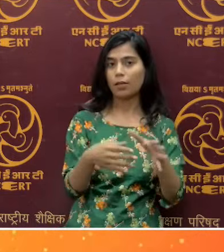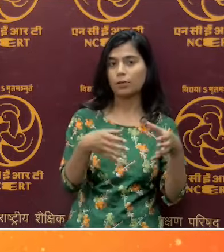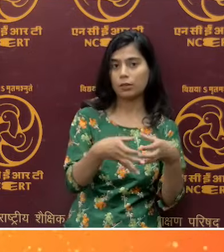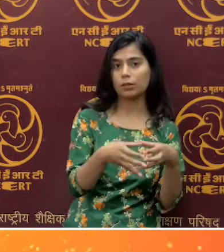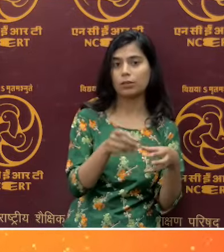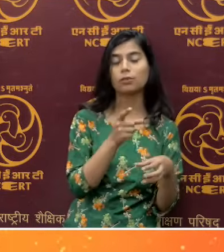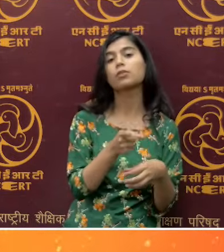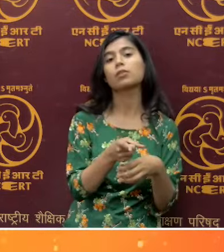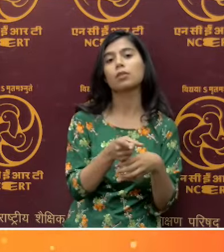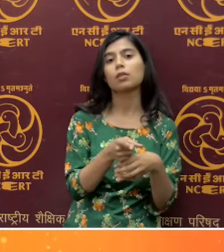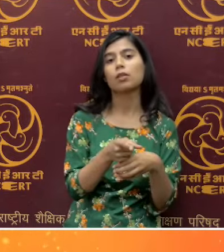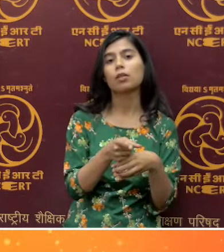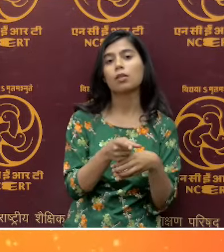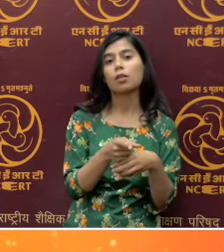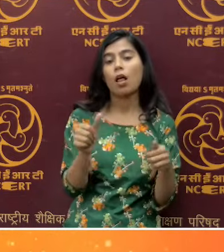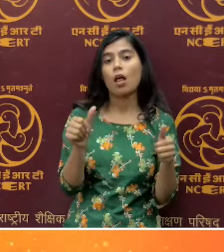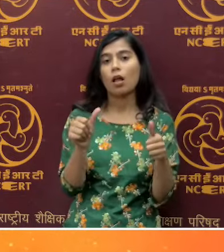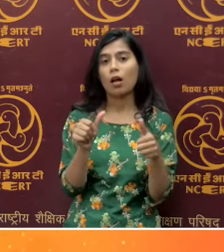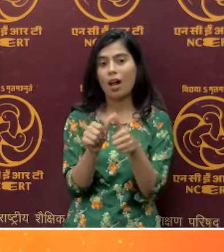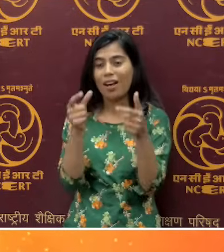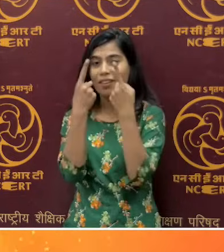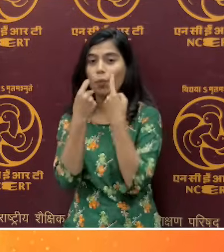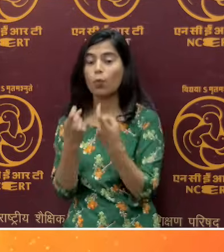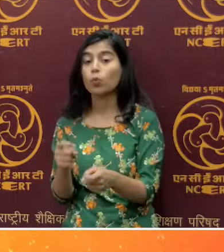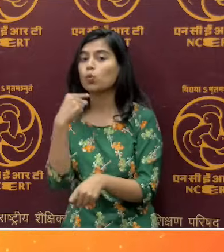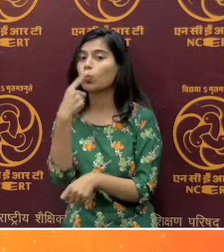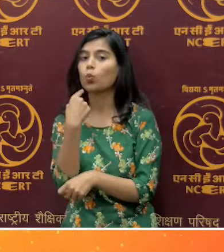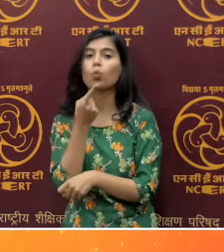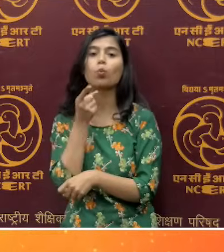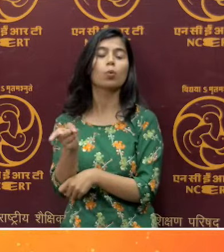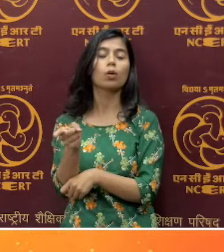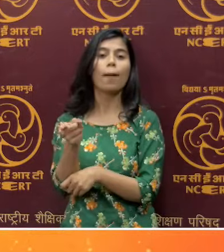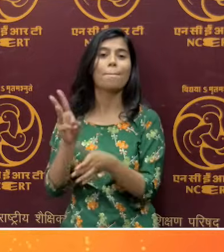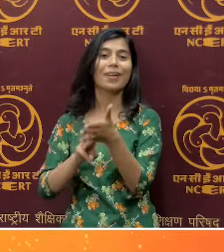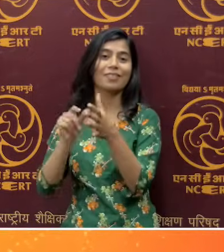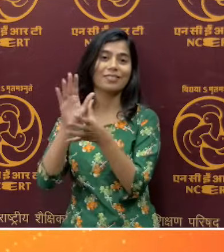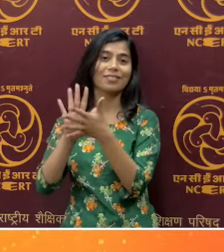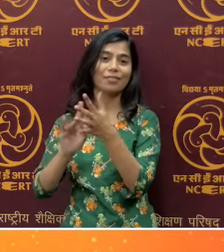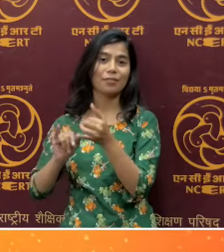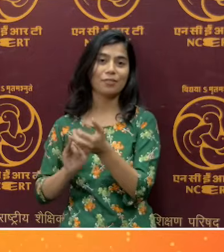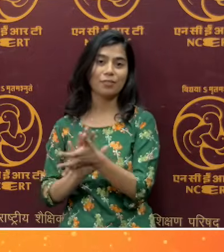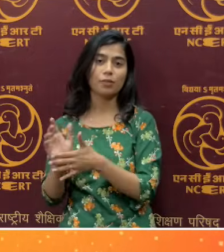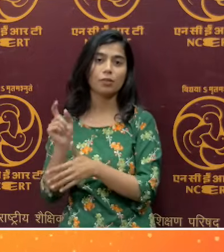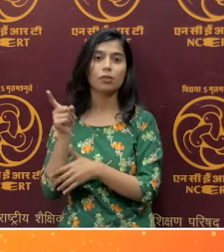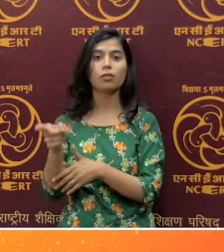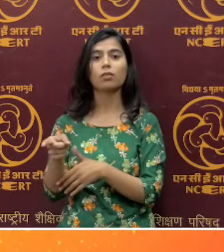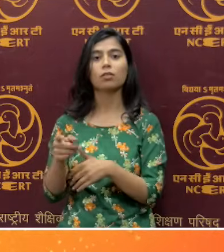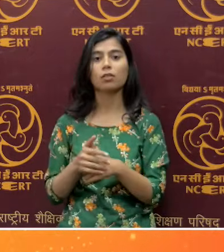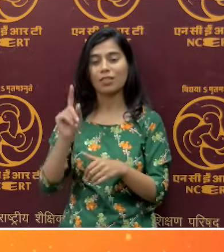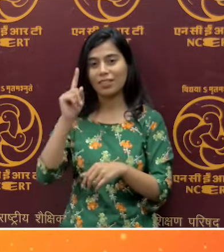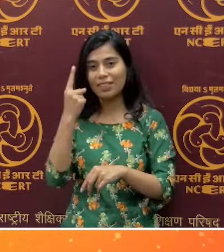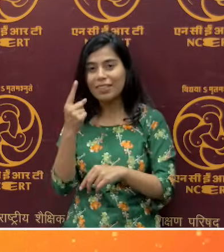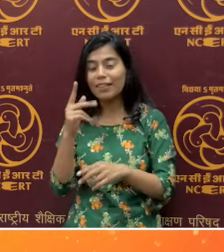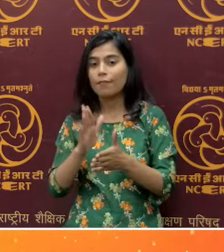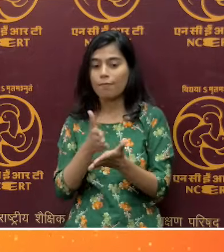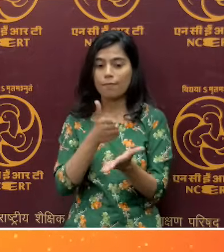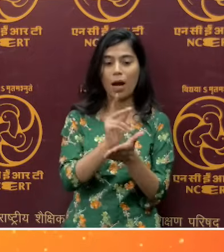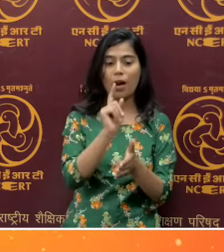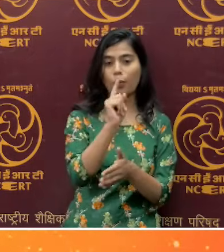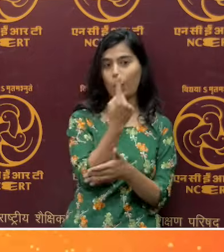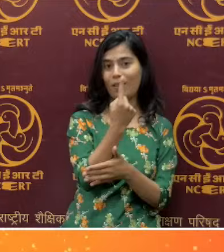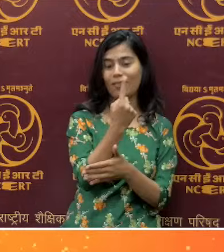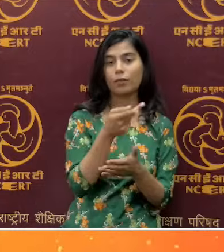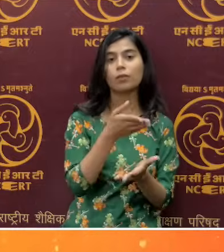So now the screening has been assigned to me, so I will click on start screening part 1. So once I click on start screening part